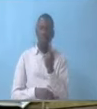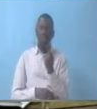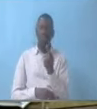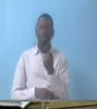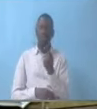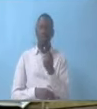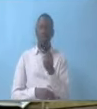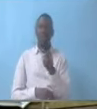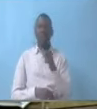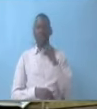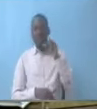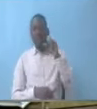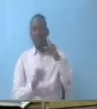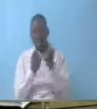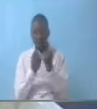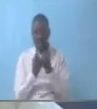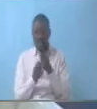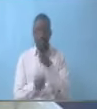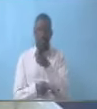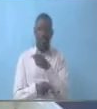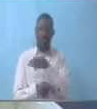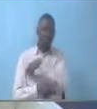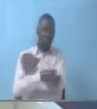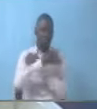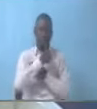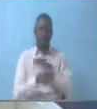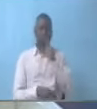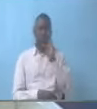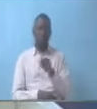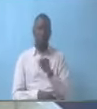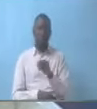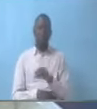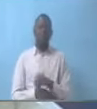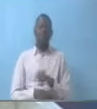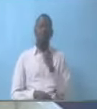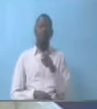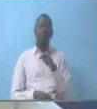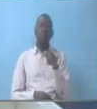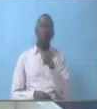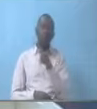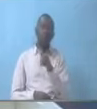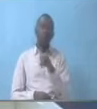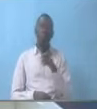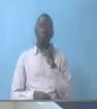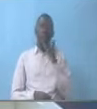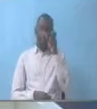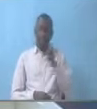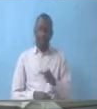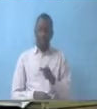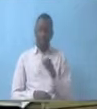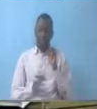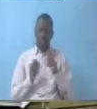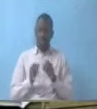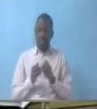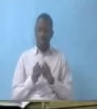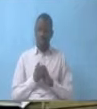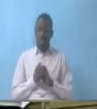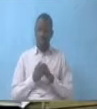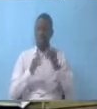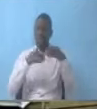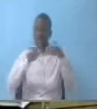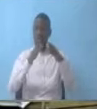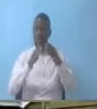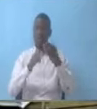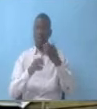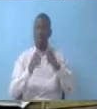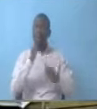offense way na ben tuuma toñ bo xamne mom la def, for which one could be deported, bo xamne nit war nañ ko meuna delo